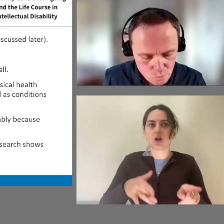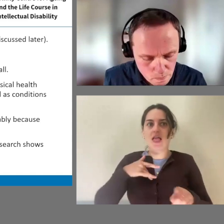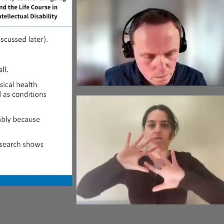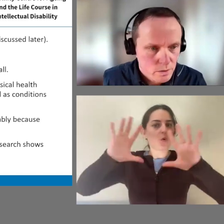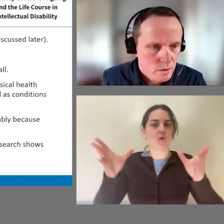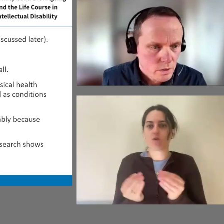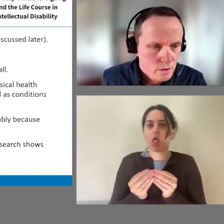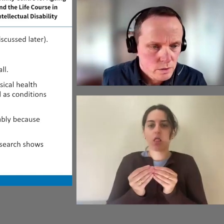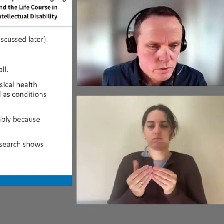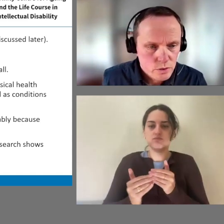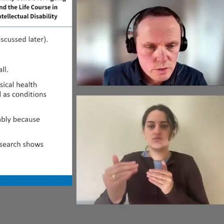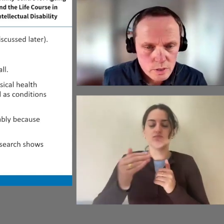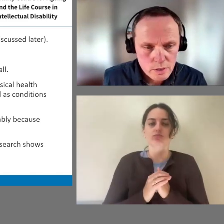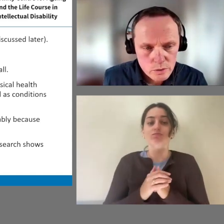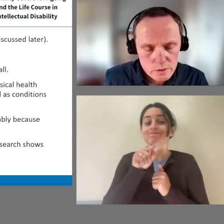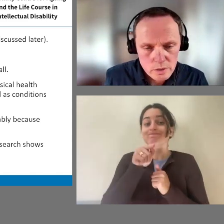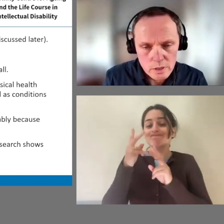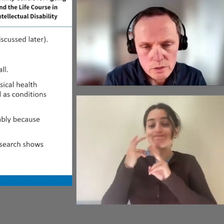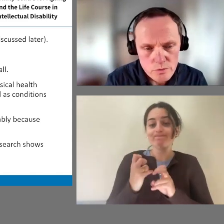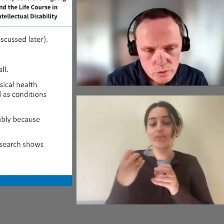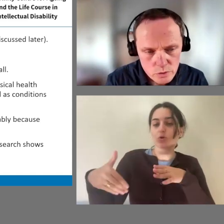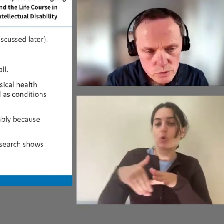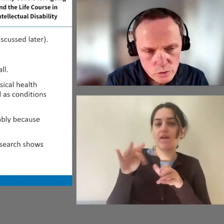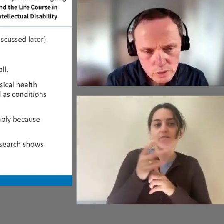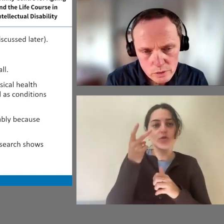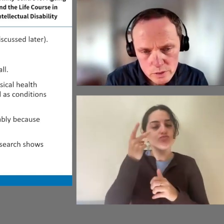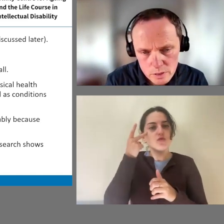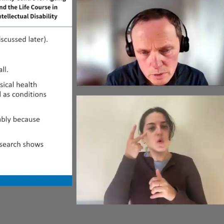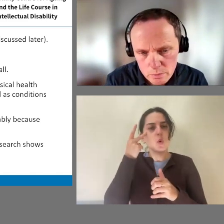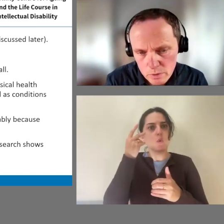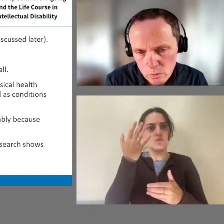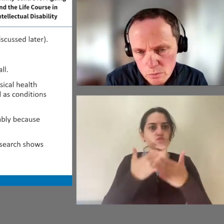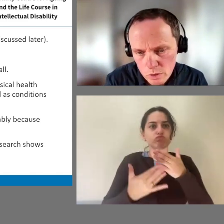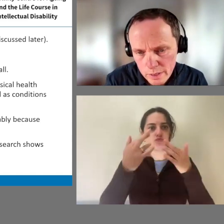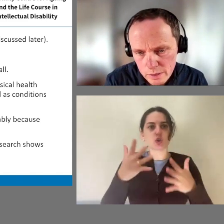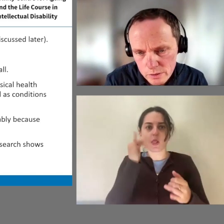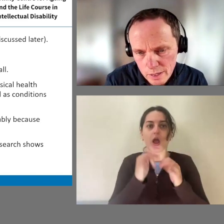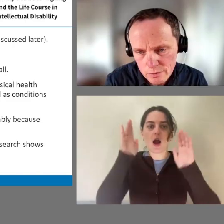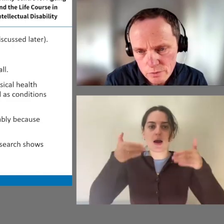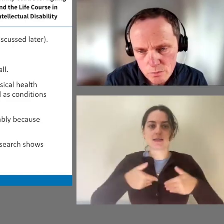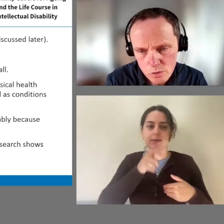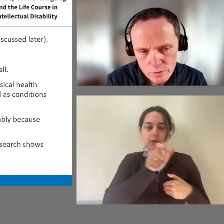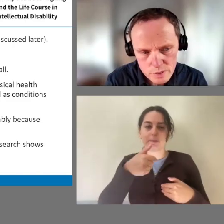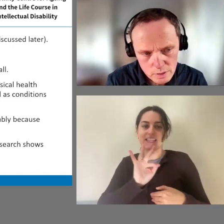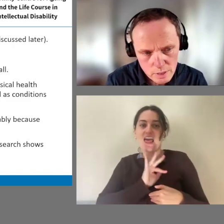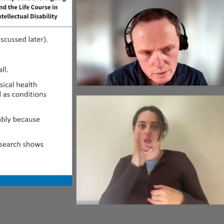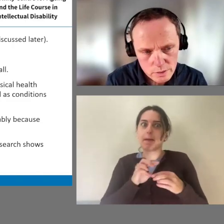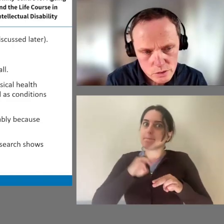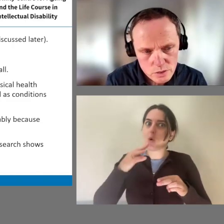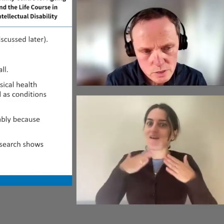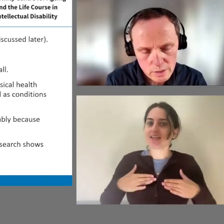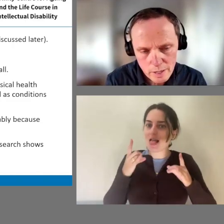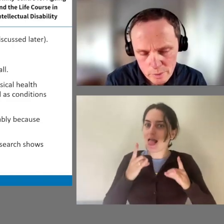overall. The studies included in the review showed that autistic people were more likely to have more physical